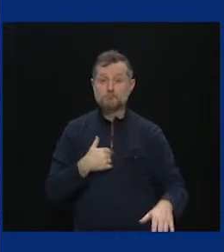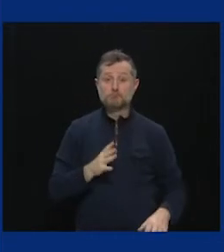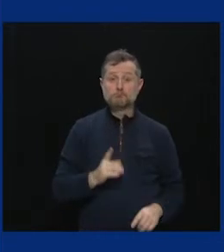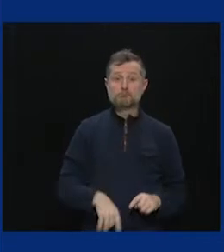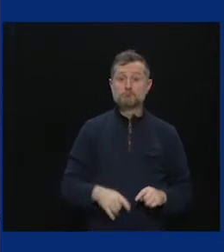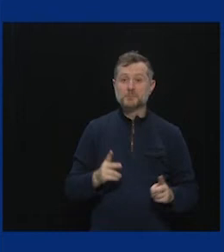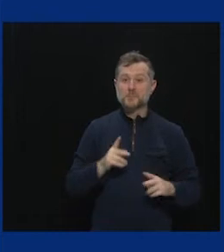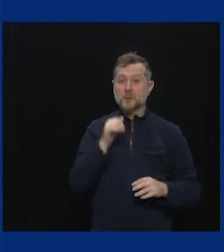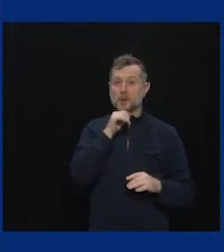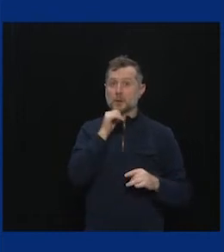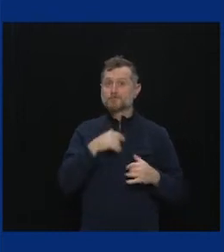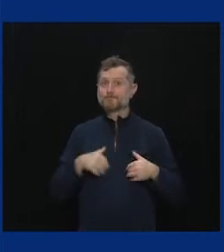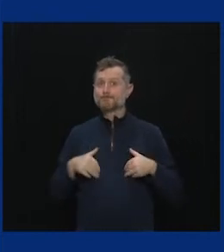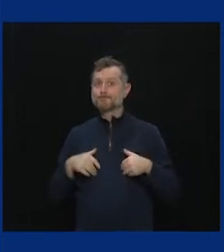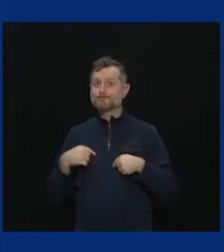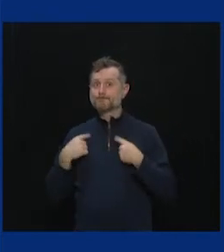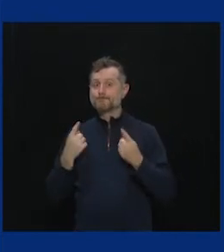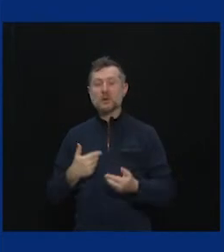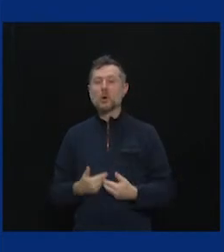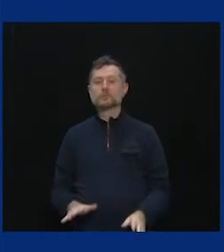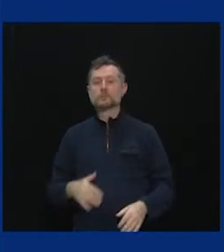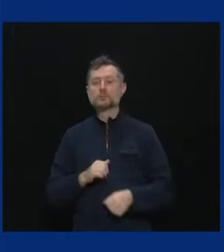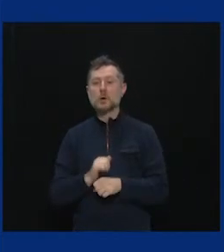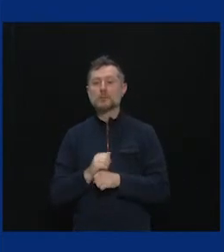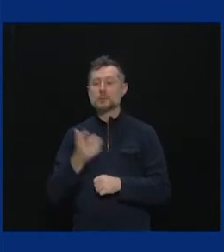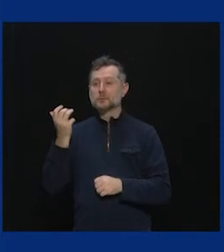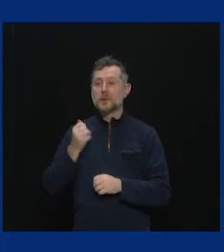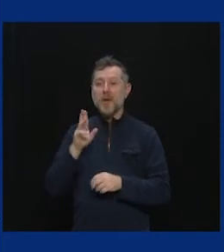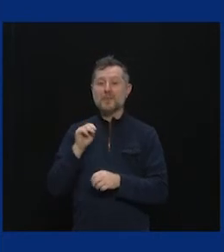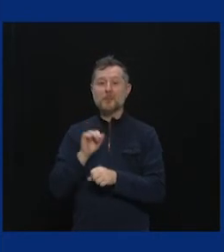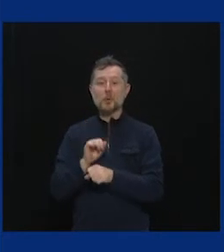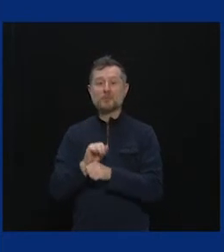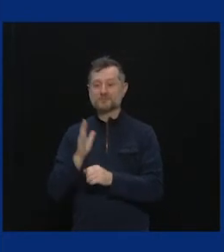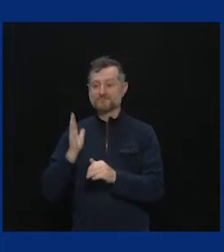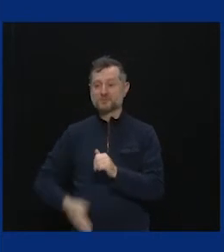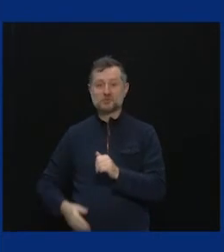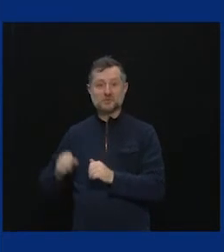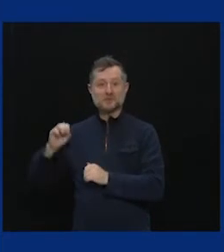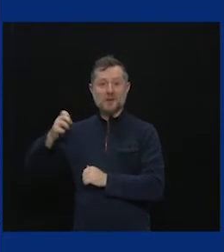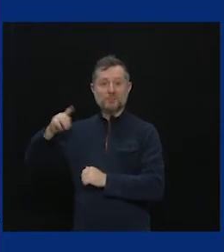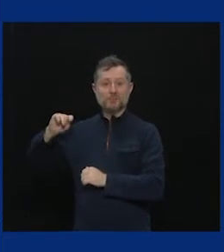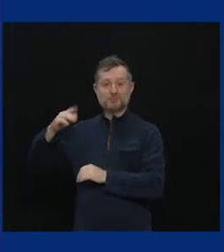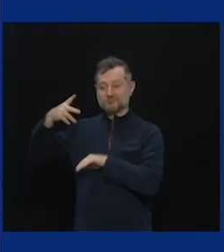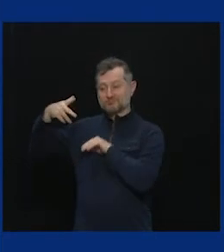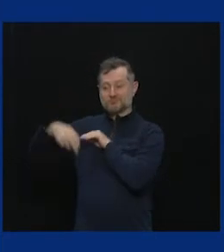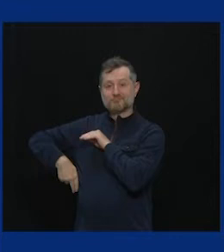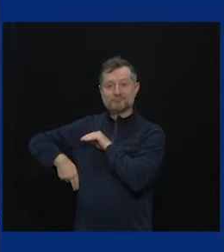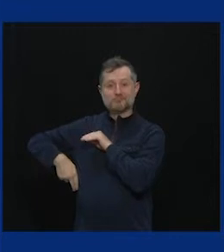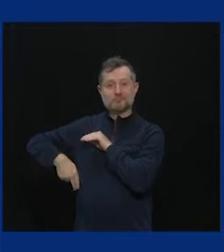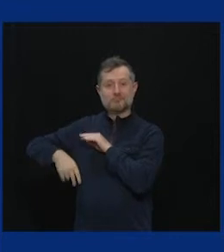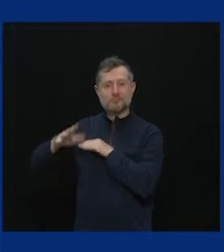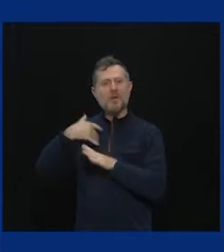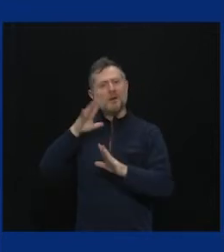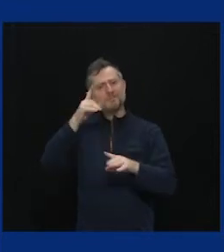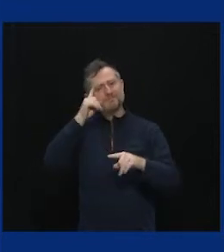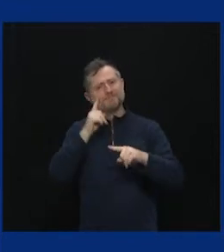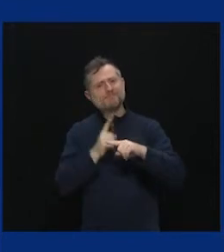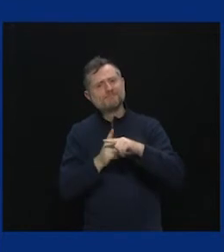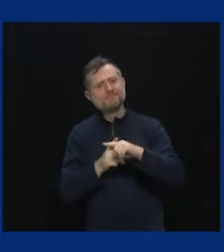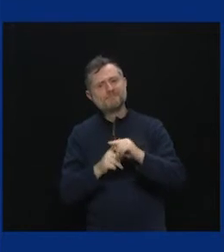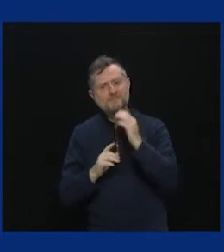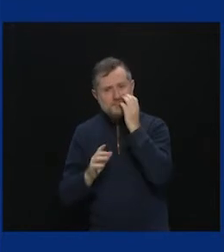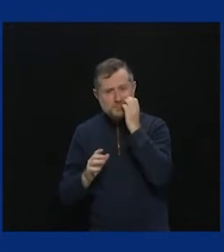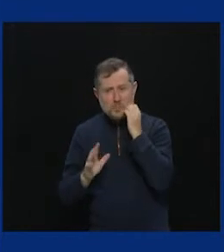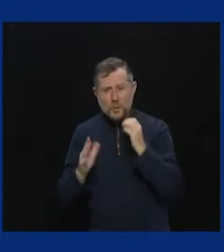extended unemployment benefits back in September. I'm an optimist. They will come back, but we need them to hold on